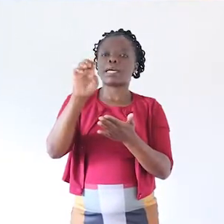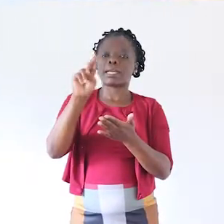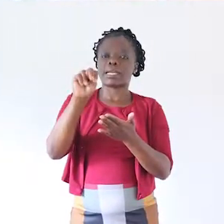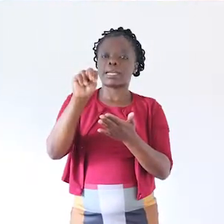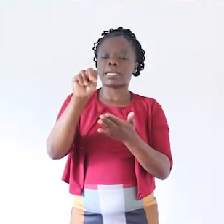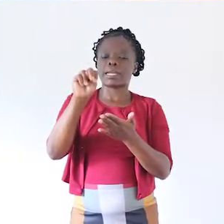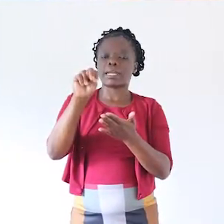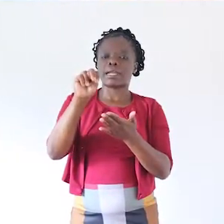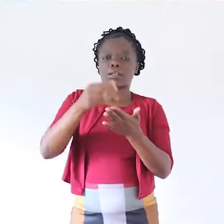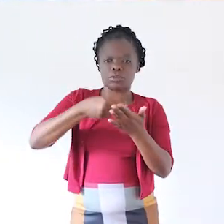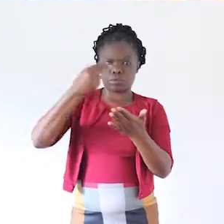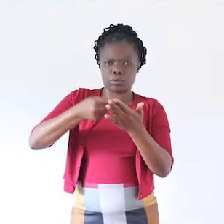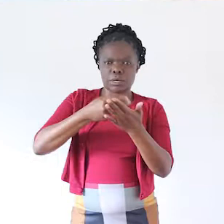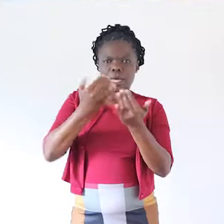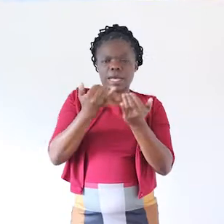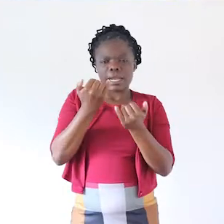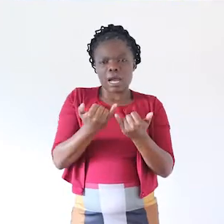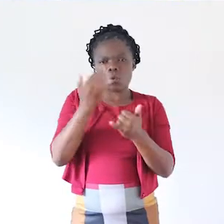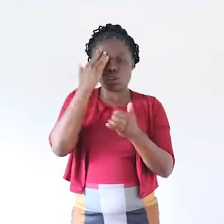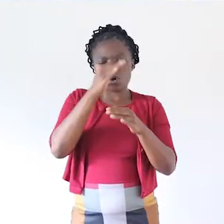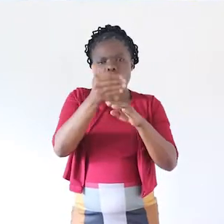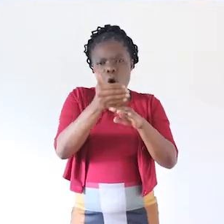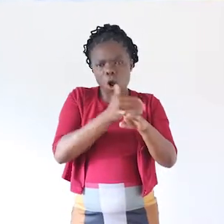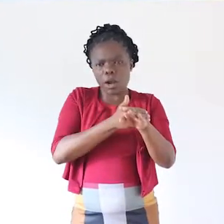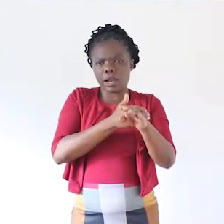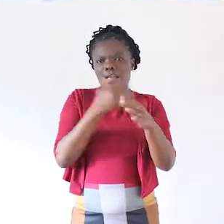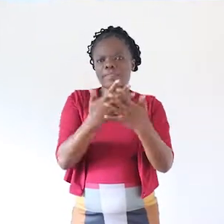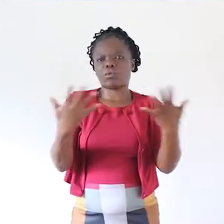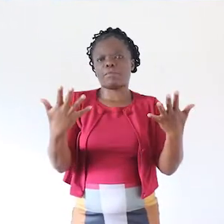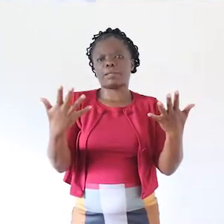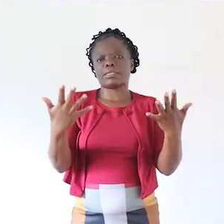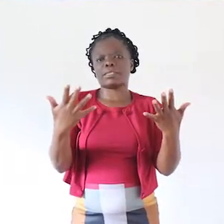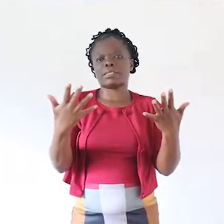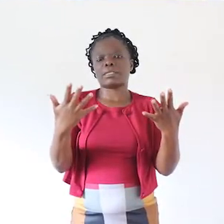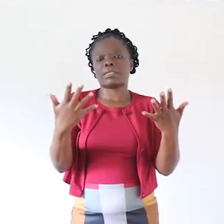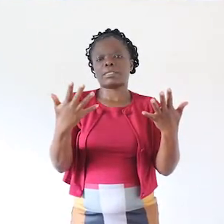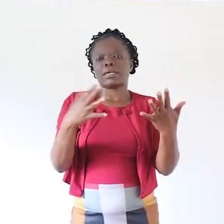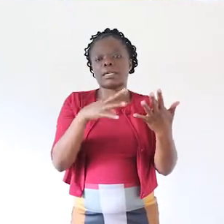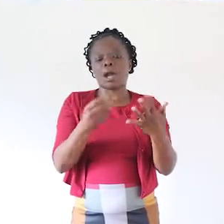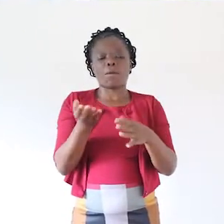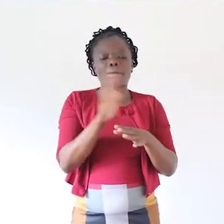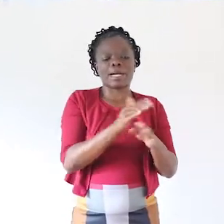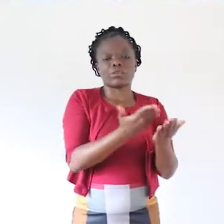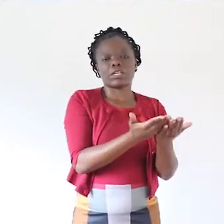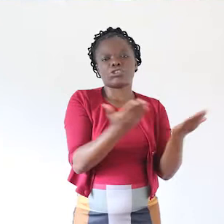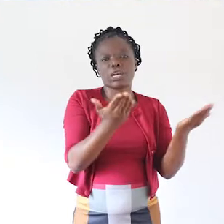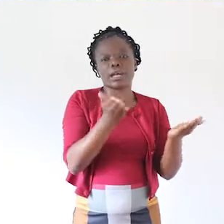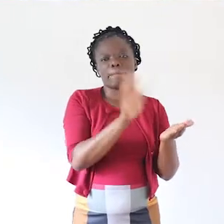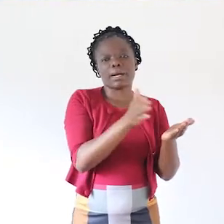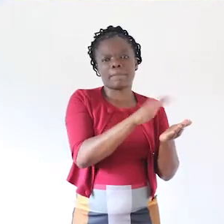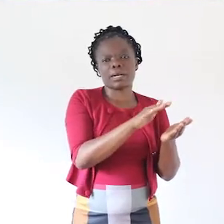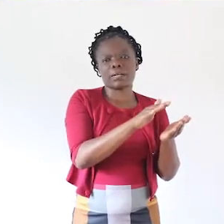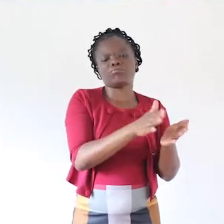spoon. Very good. At least we know all these, what they are. You can return them to the tray.